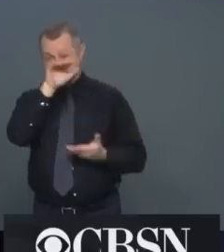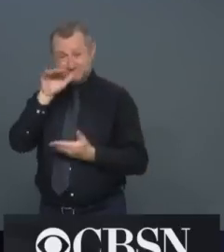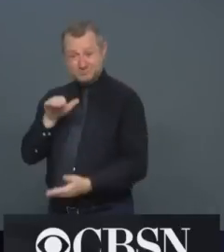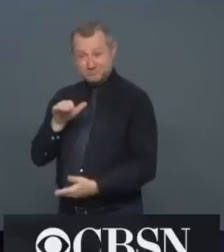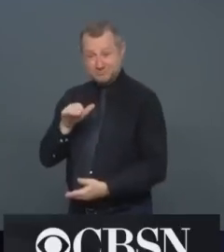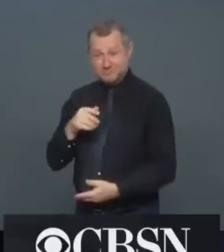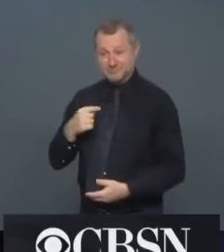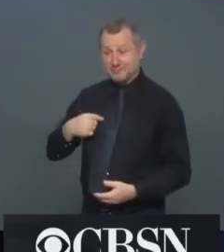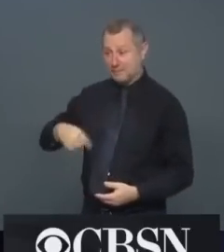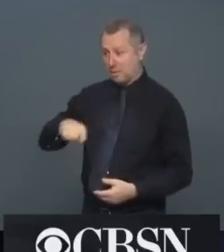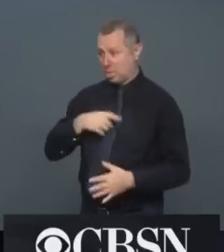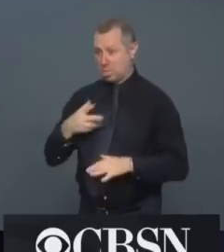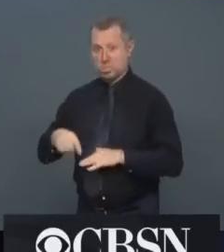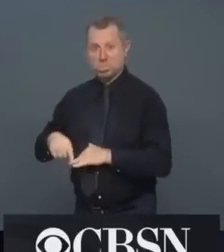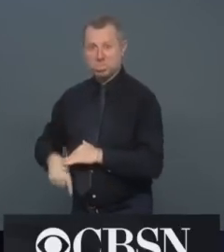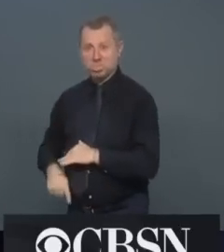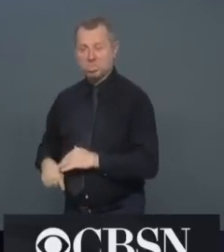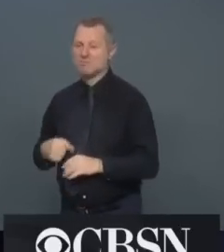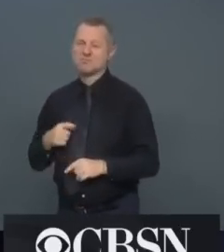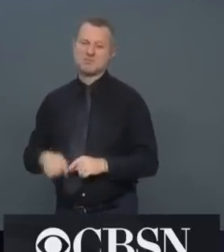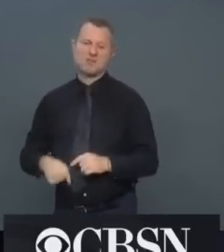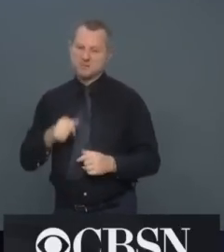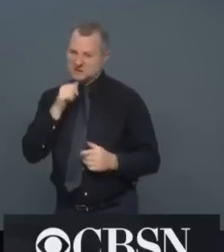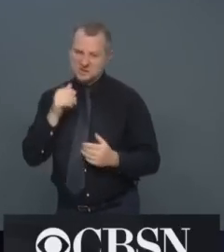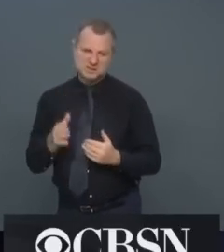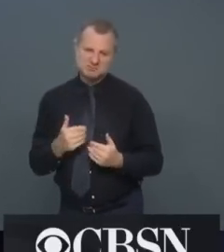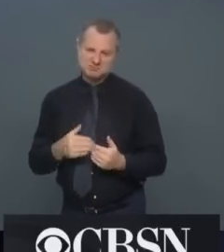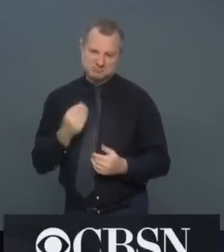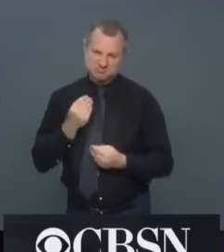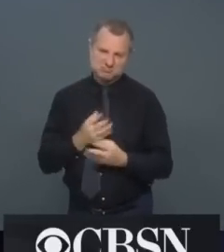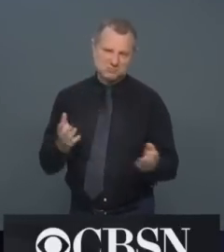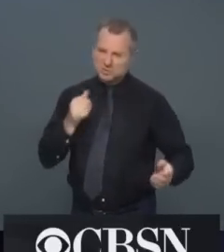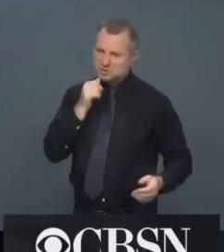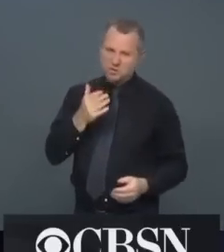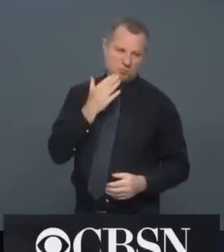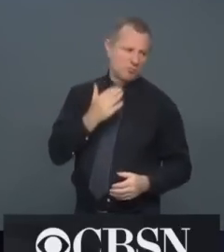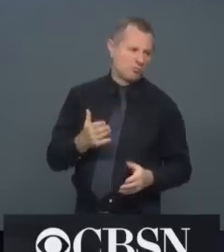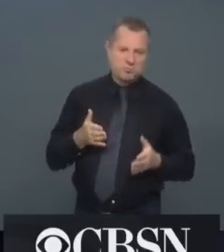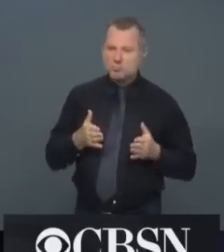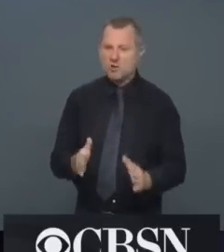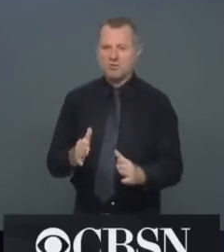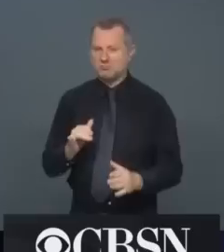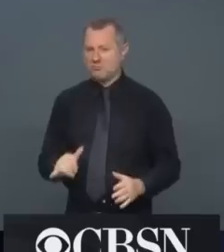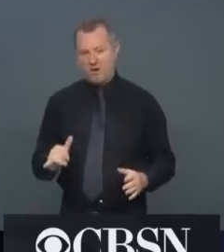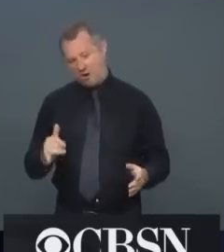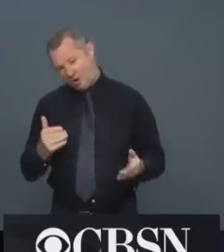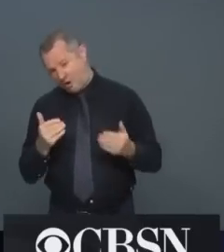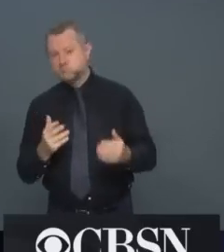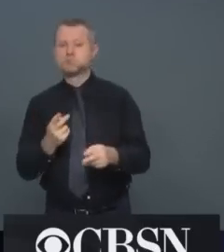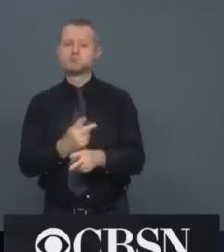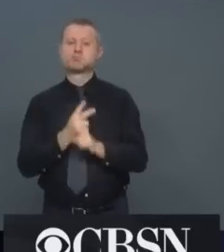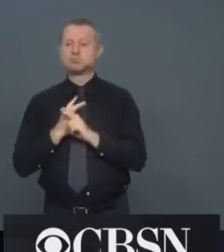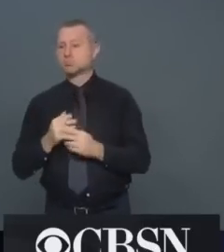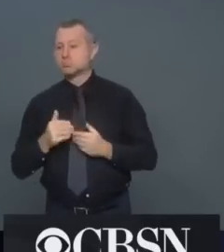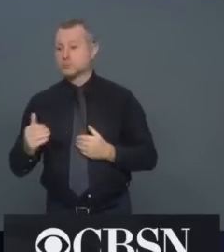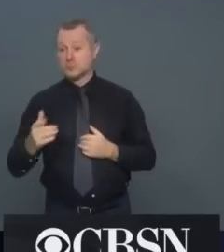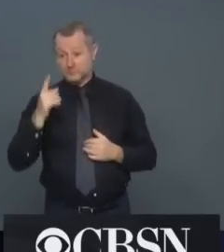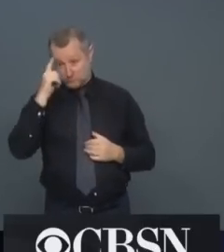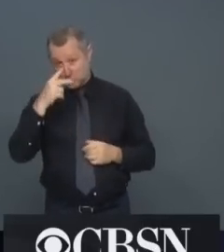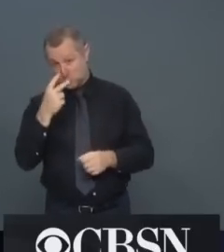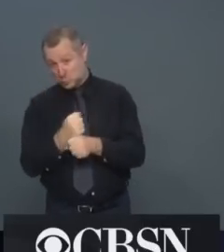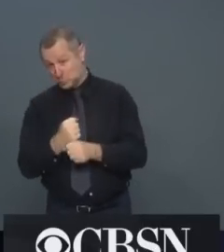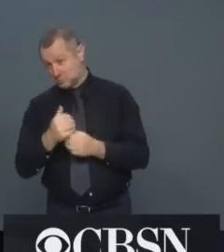to do it. There's going to be no constructive way to do it. The statewide deficit over 2 years is about $50